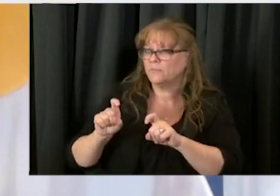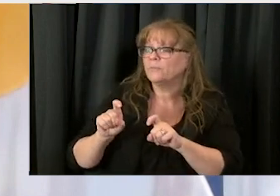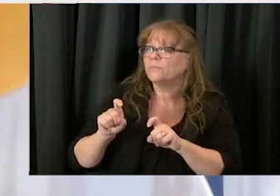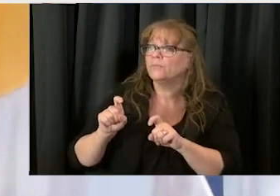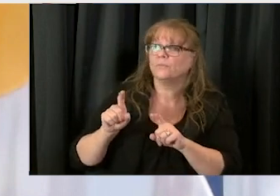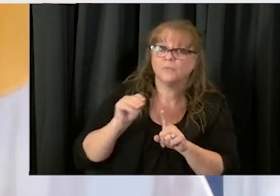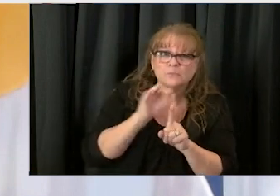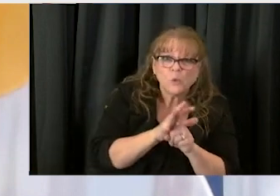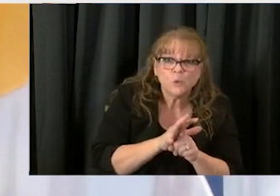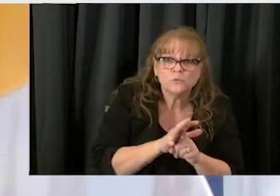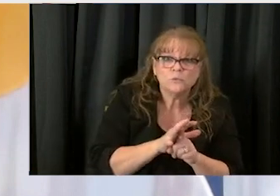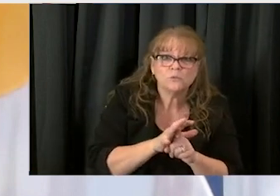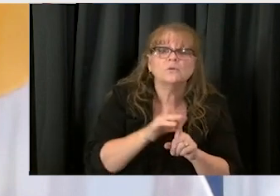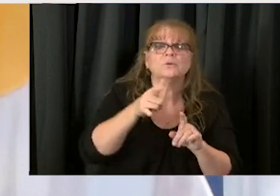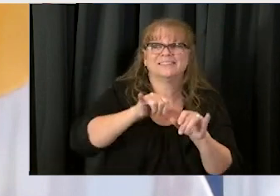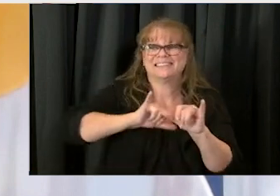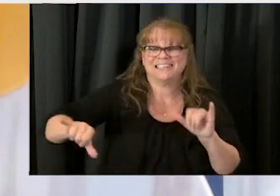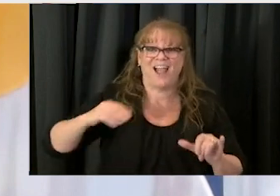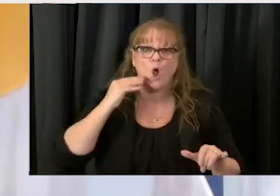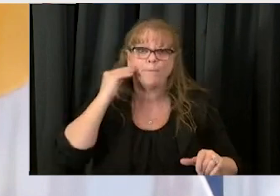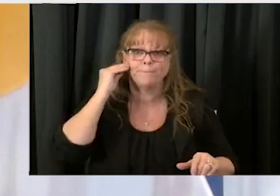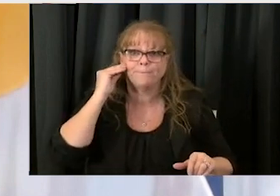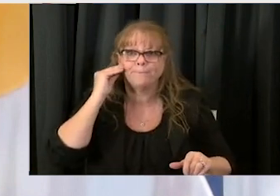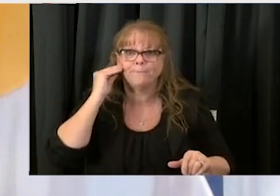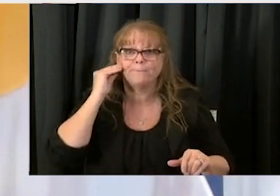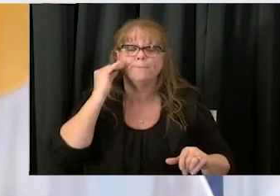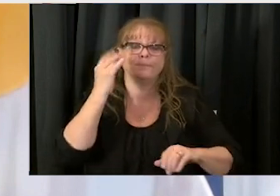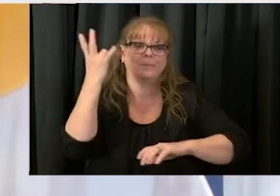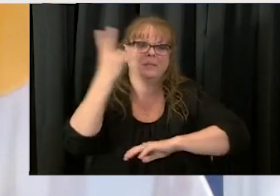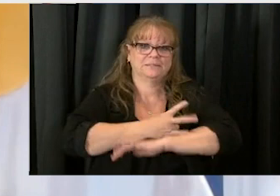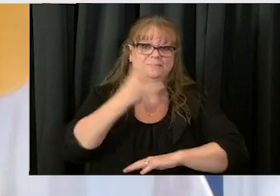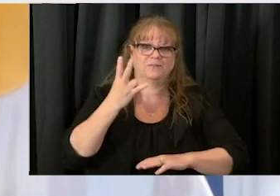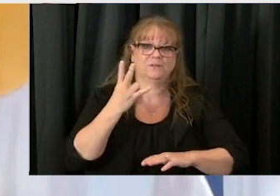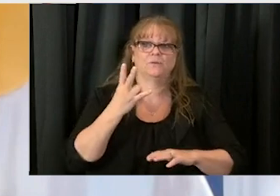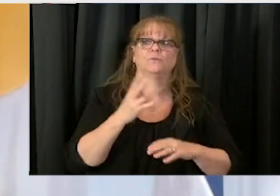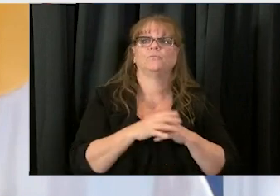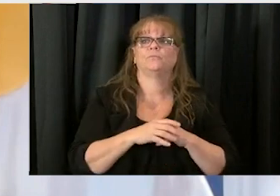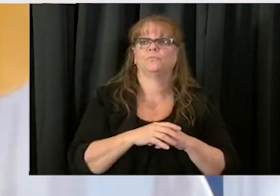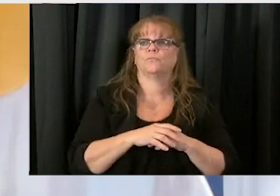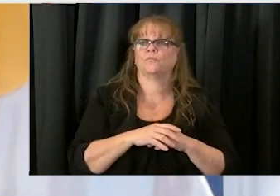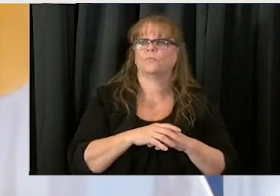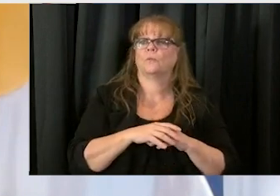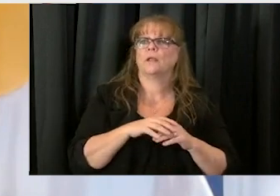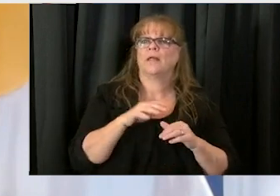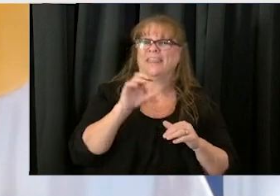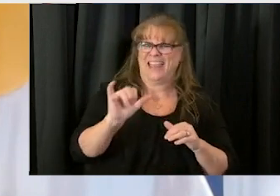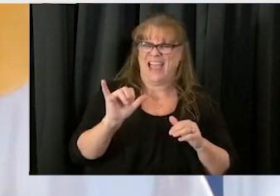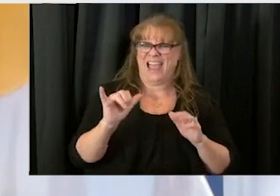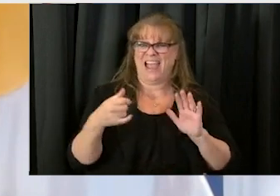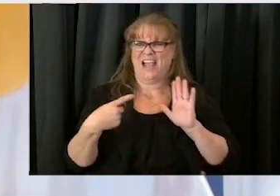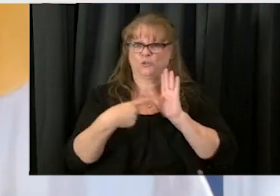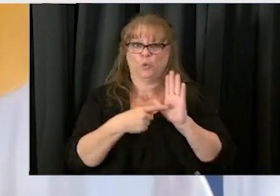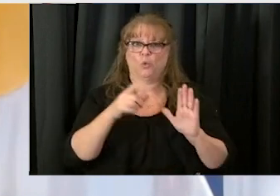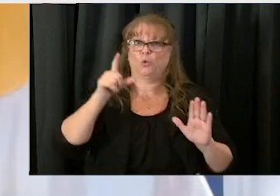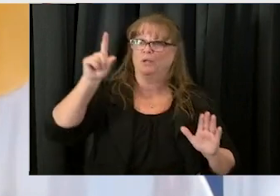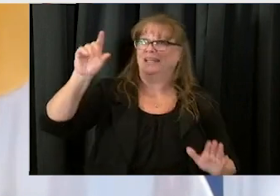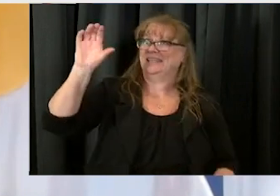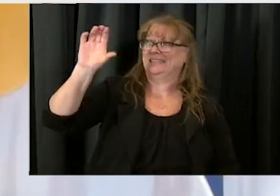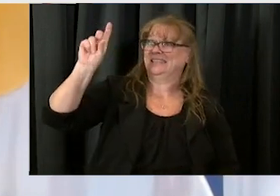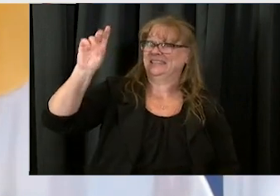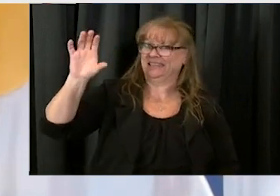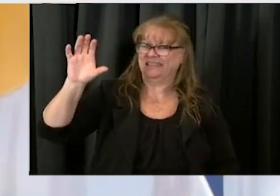cases, and we encourage them to be used for a public health purpose that's legitimate and data-driven, but also one that meets the